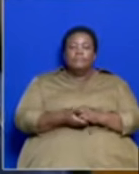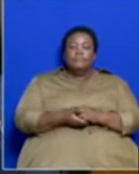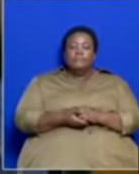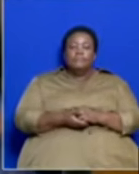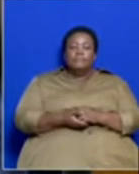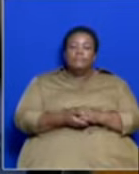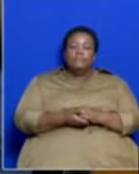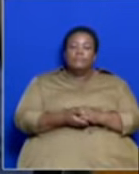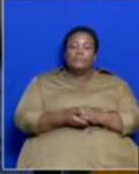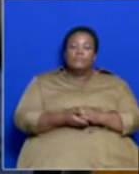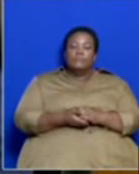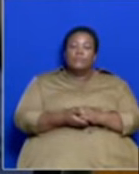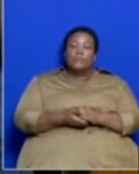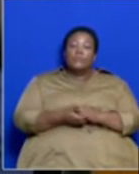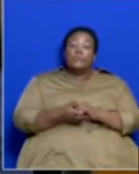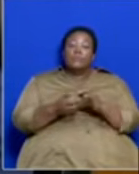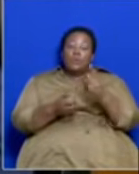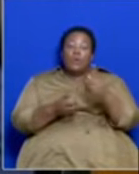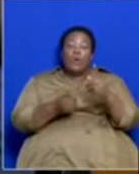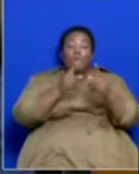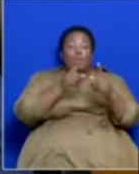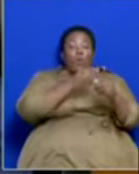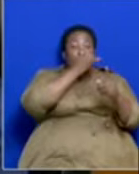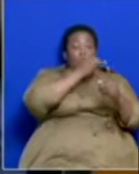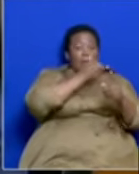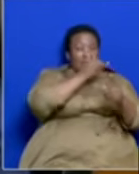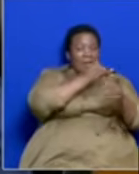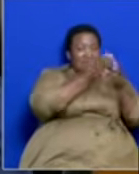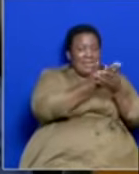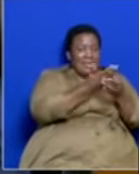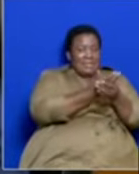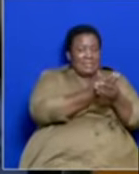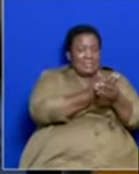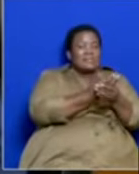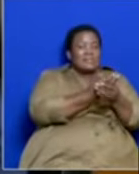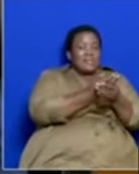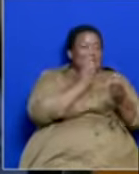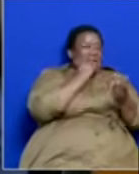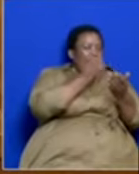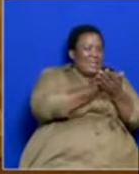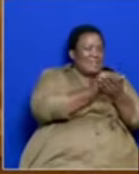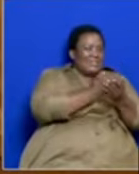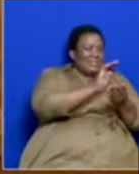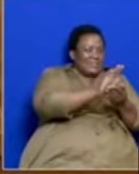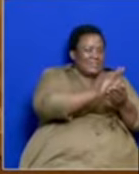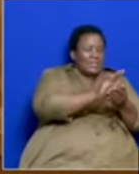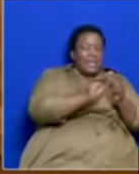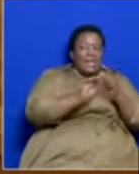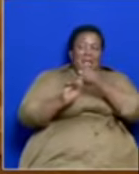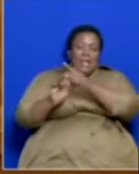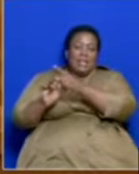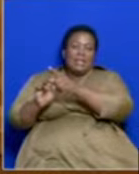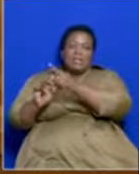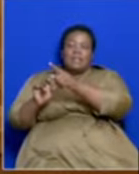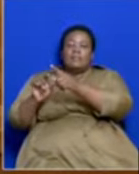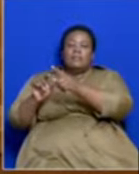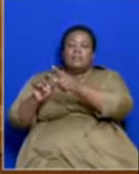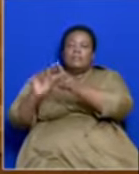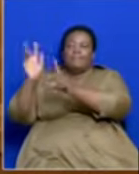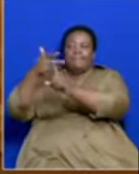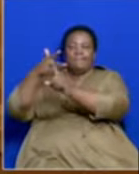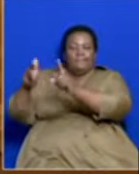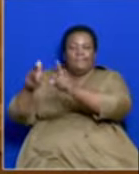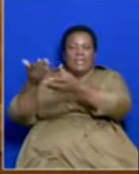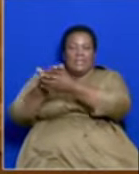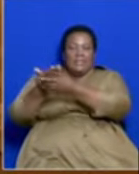purposes of the criminal case may not necessarily be the same as what needs to be proved in respect